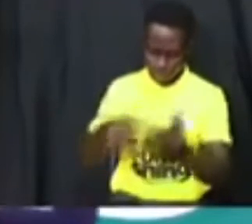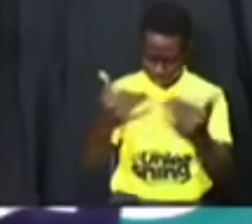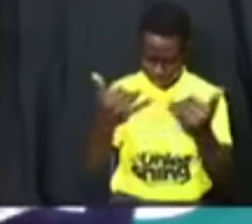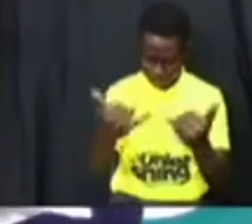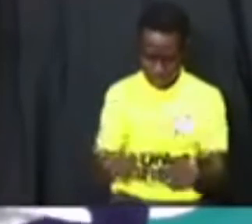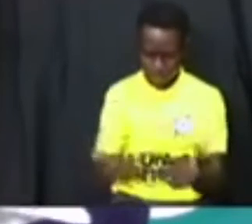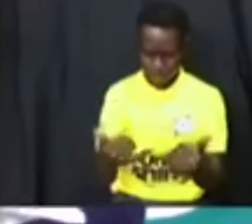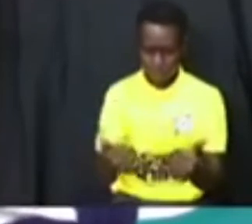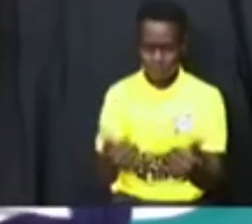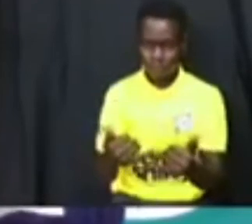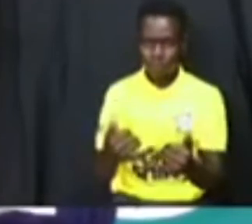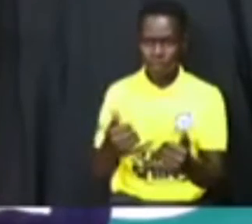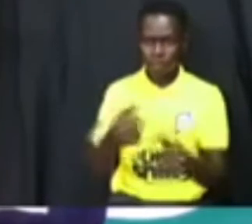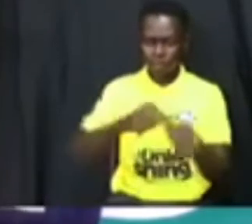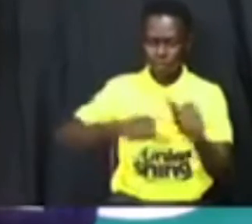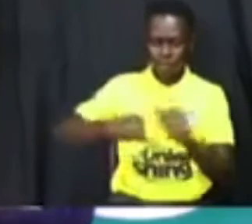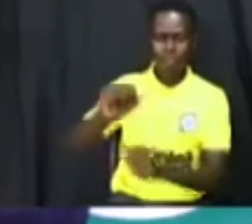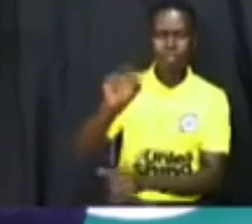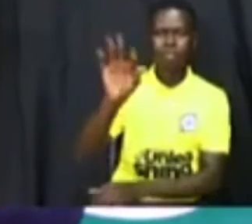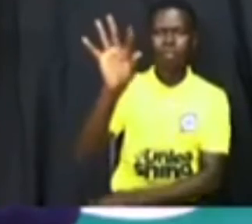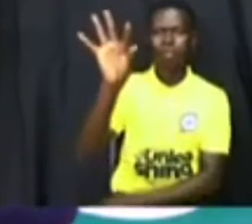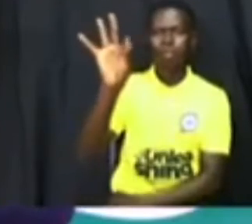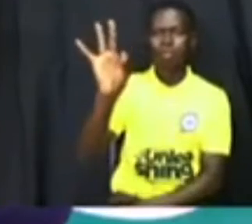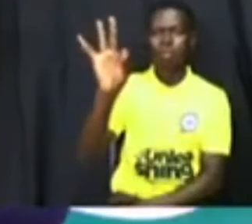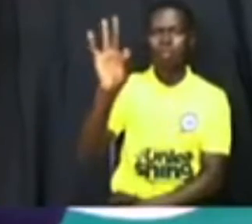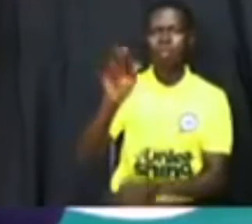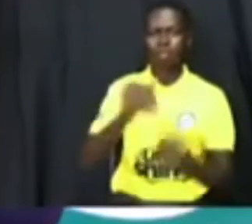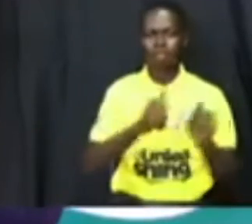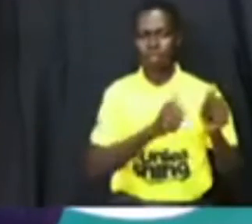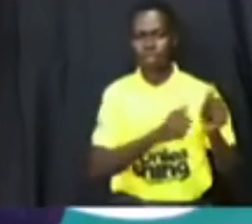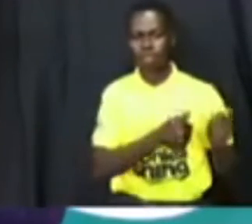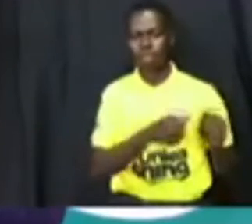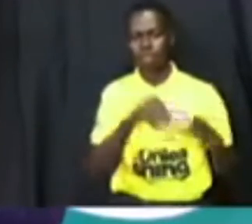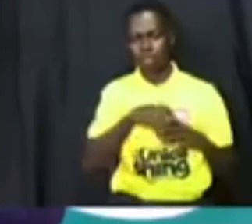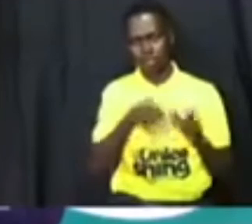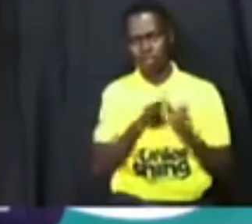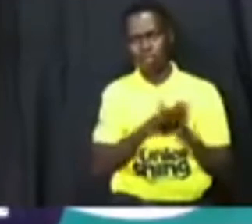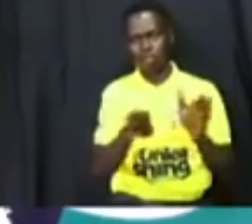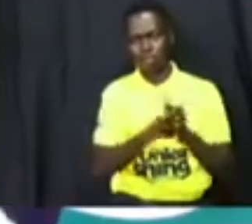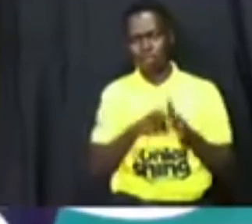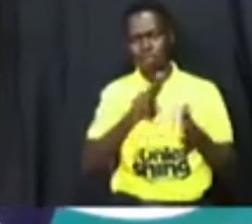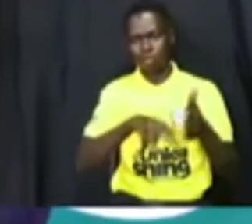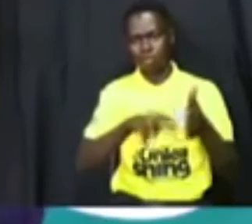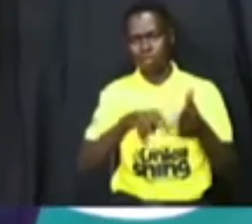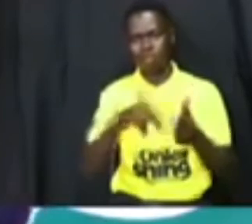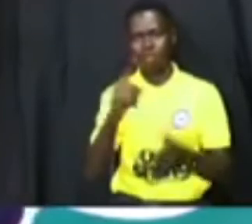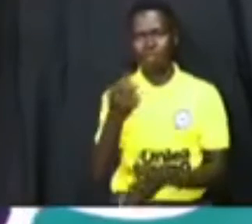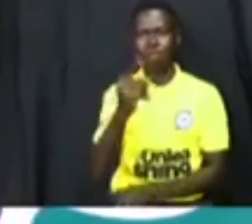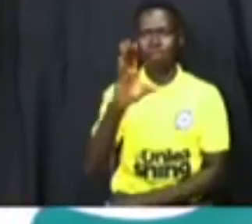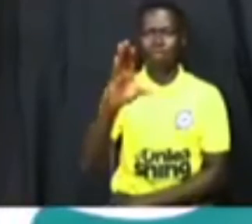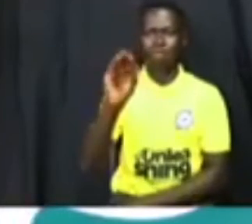9 gifts in 1 Corinthians chapter 12 and from verse 8.